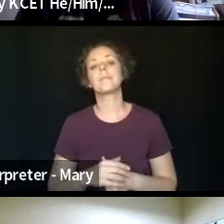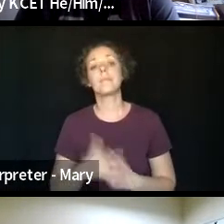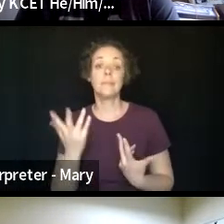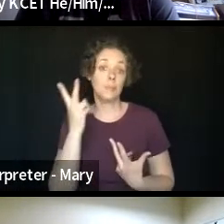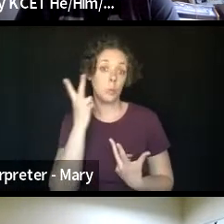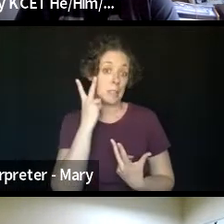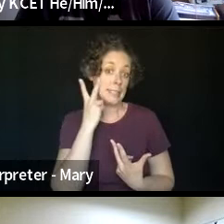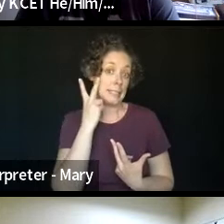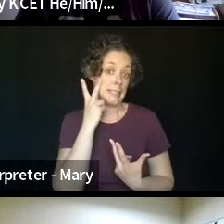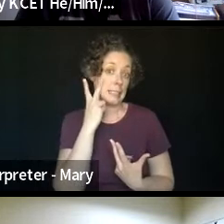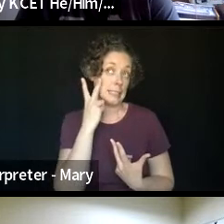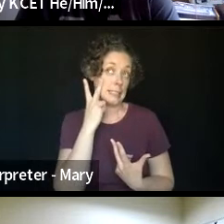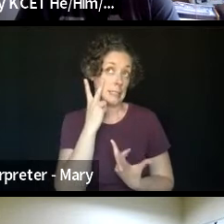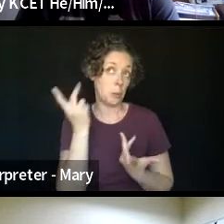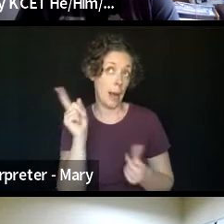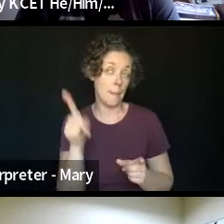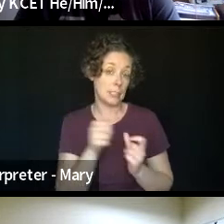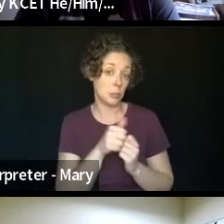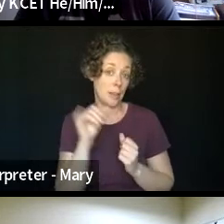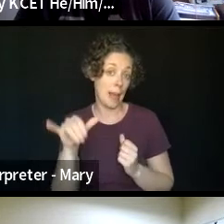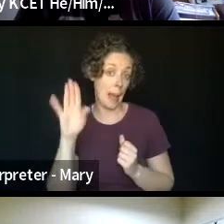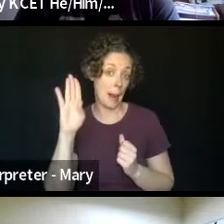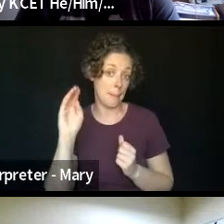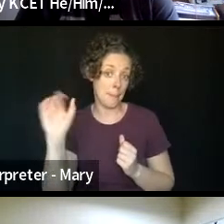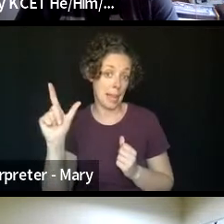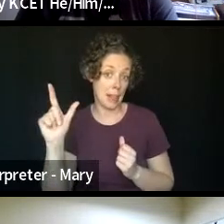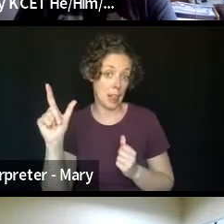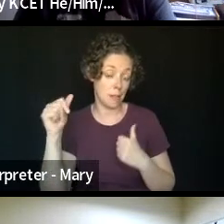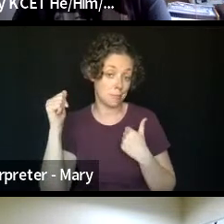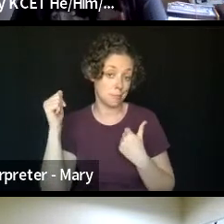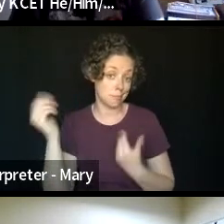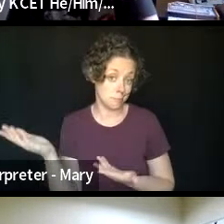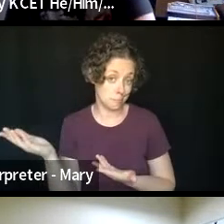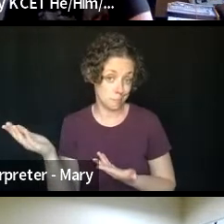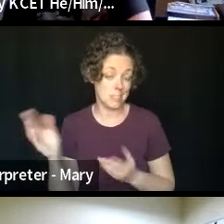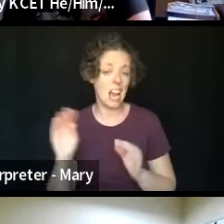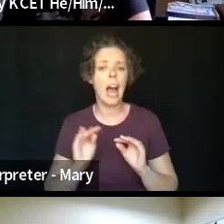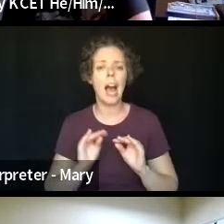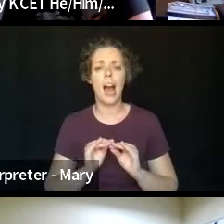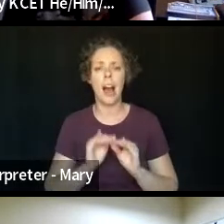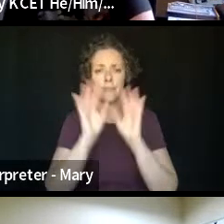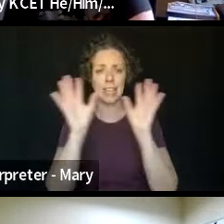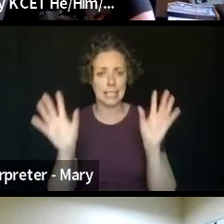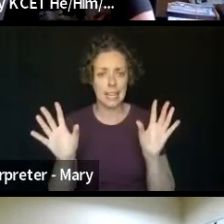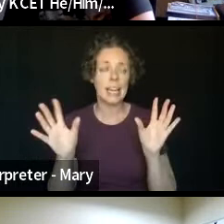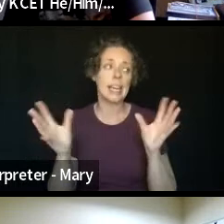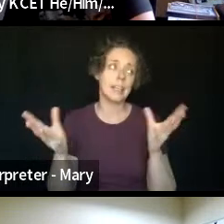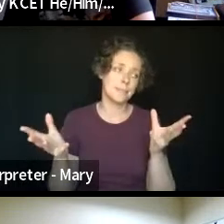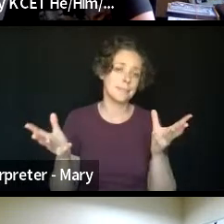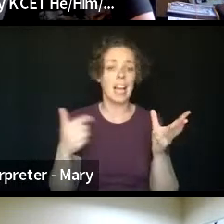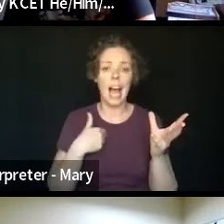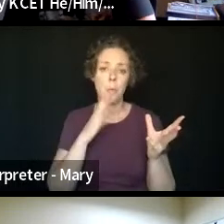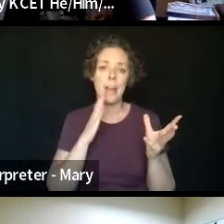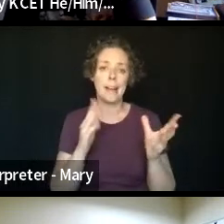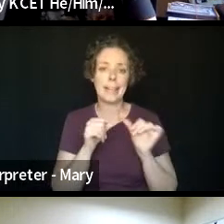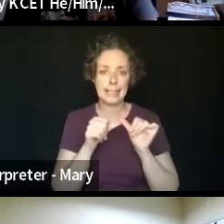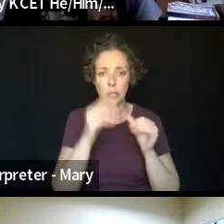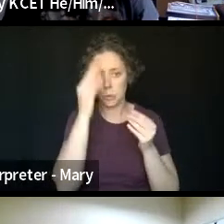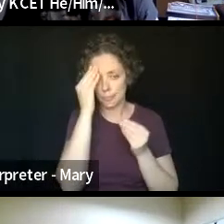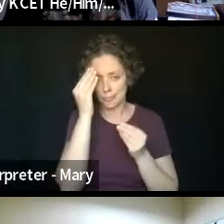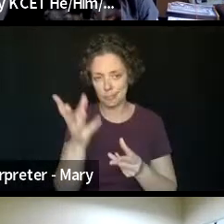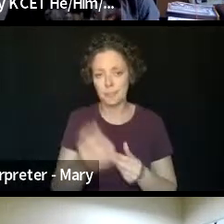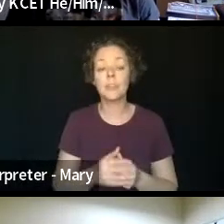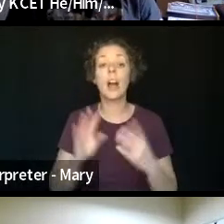see what happens with that one. And obviously keep you guys updated. Another one